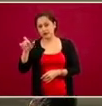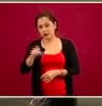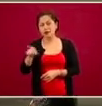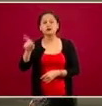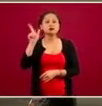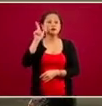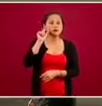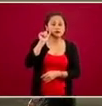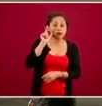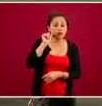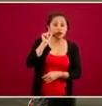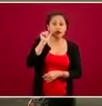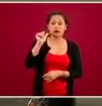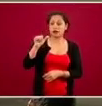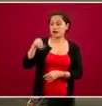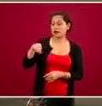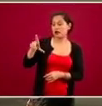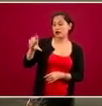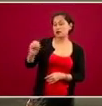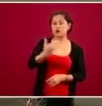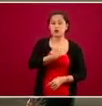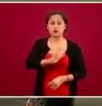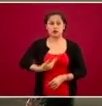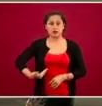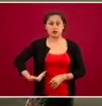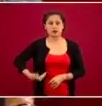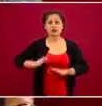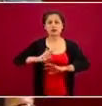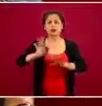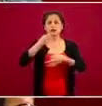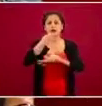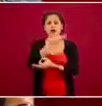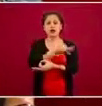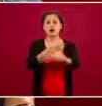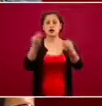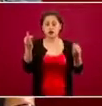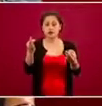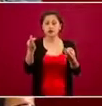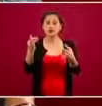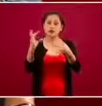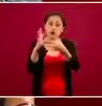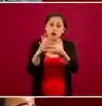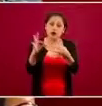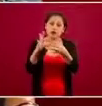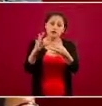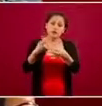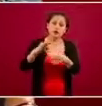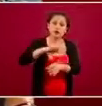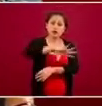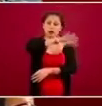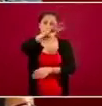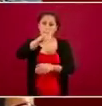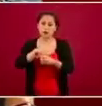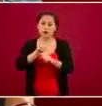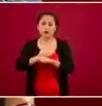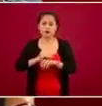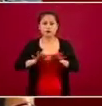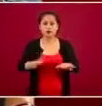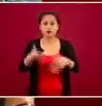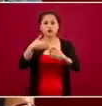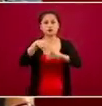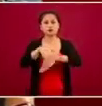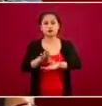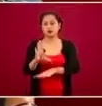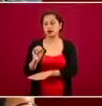Tomorrow, President López Obrador is going to be presenting a